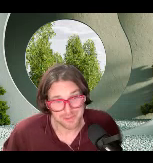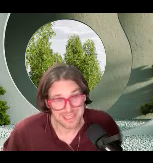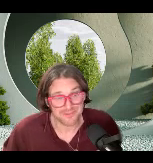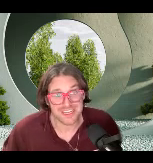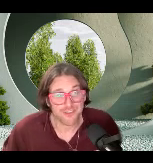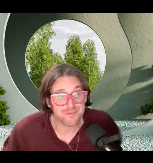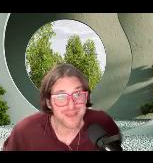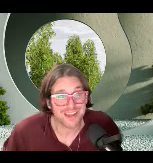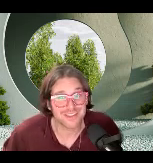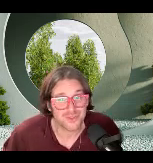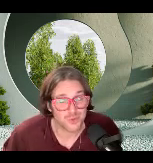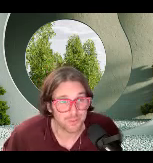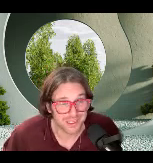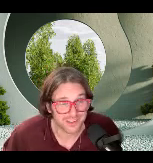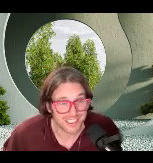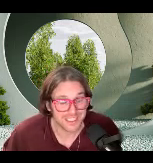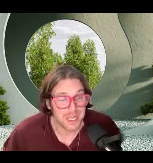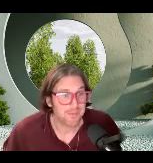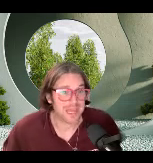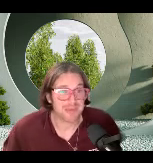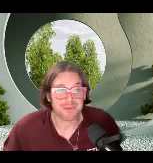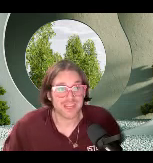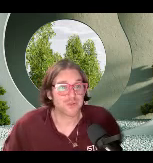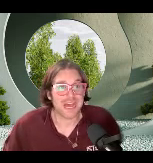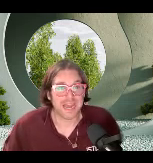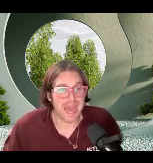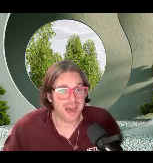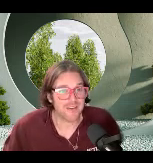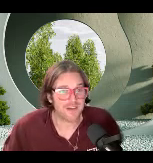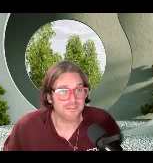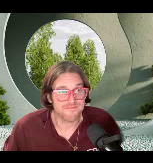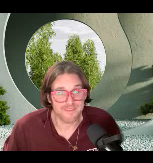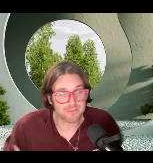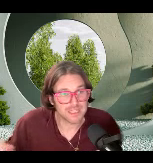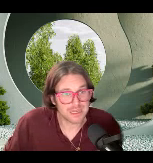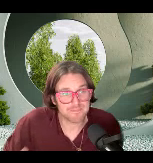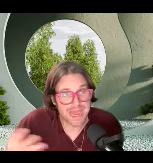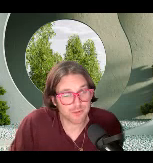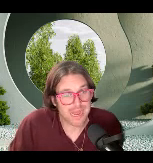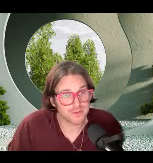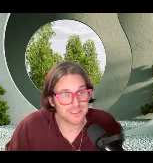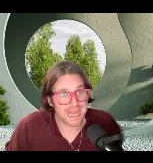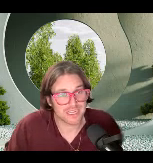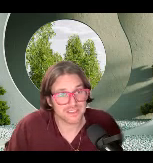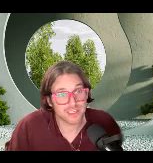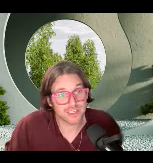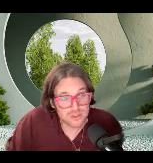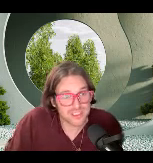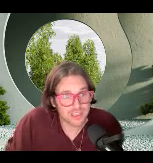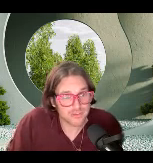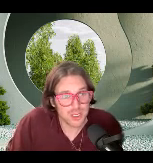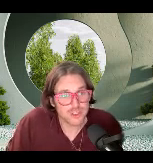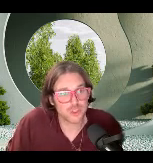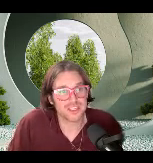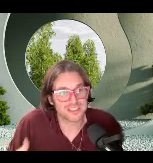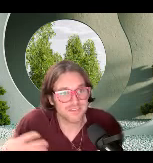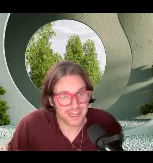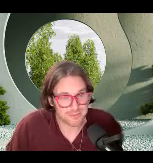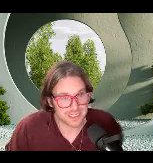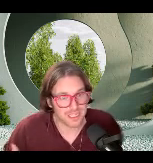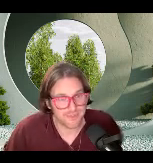another country. Maybe they've never been in school, period. Maybe they do not have a family background that is